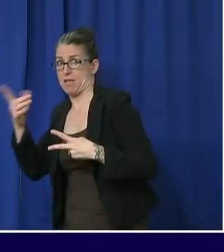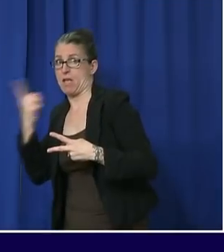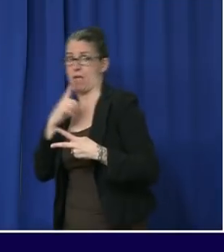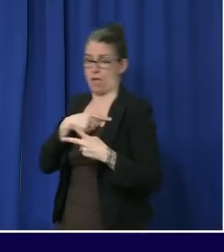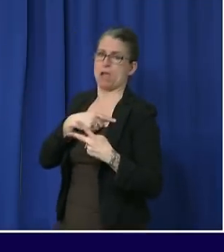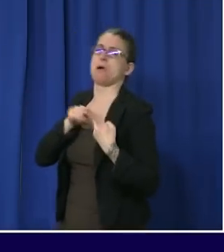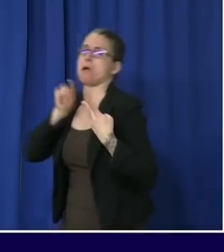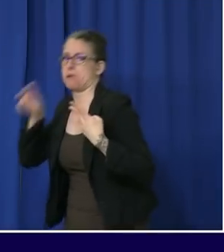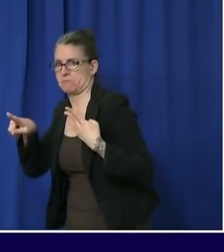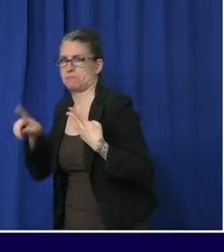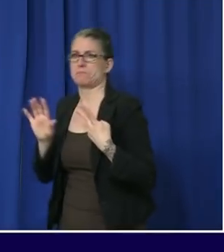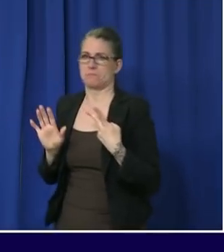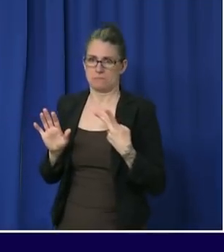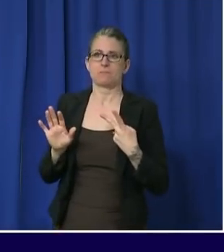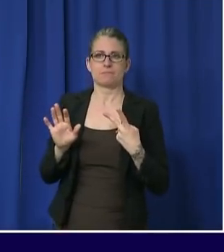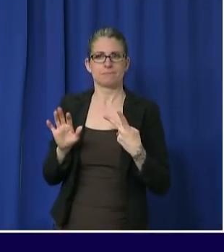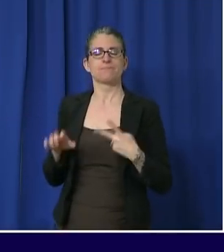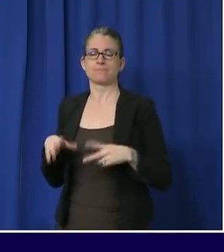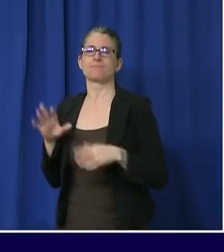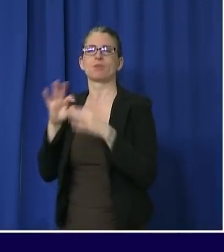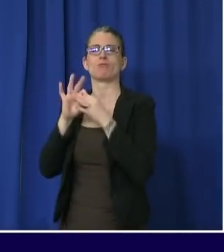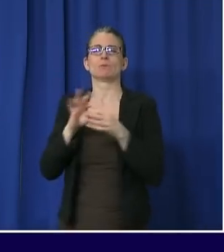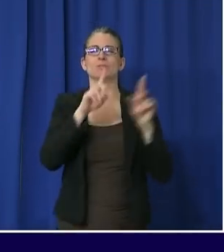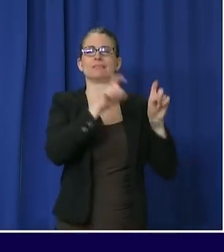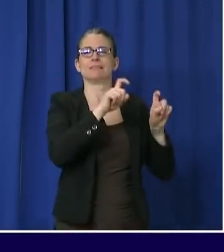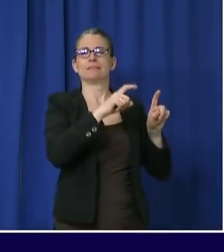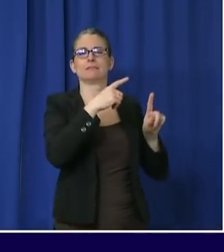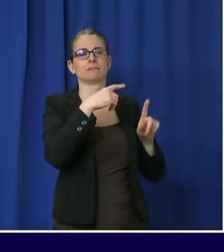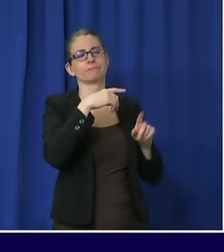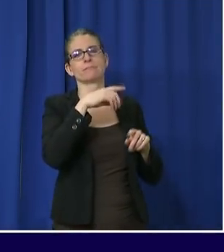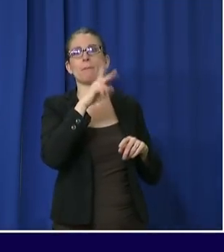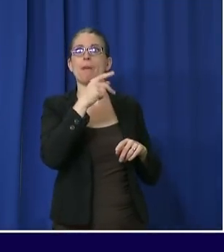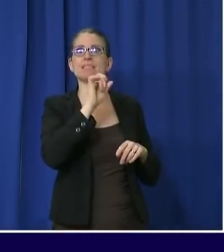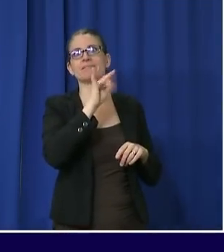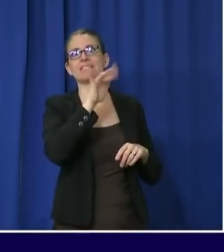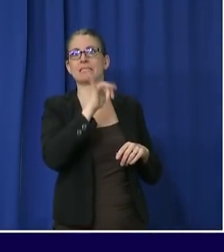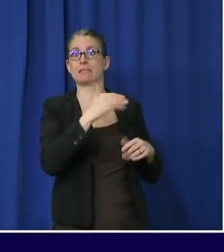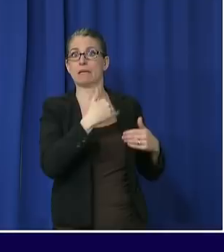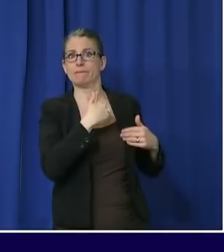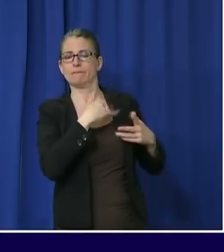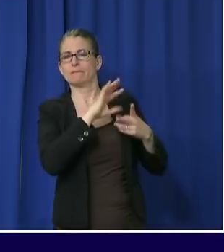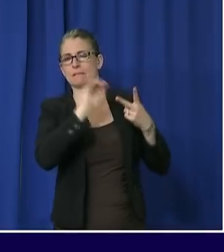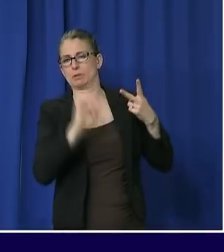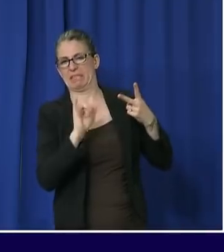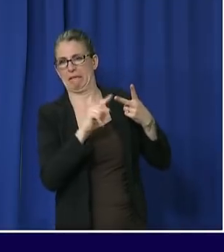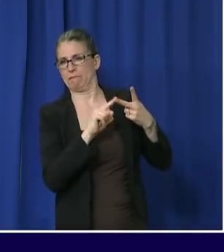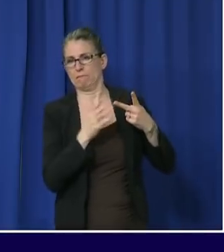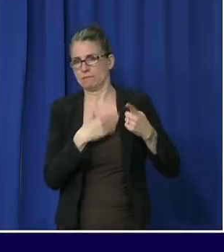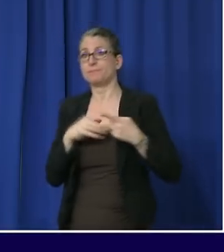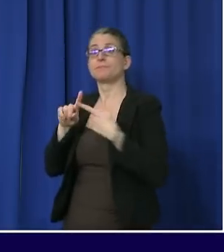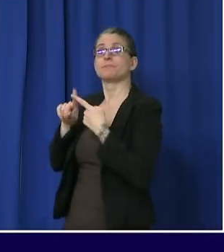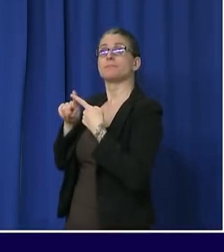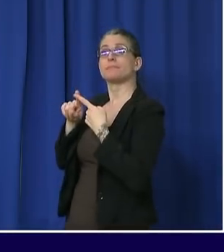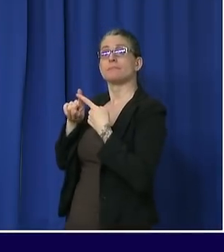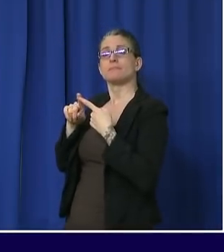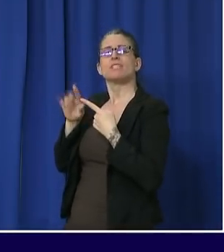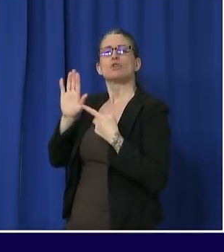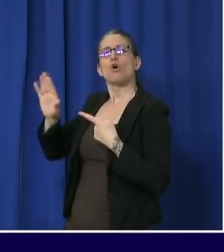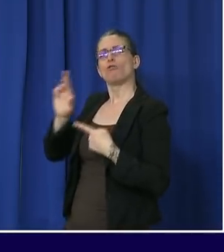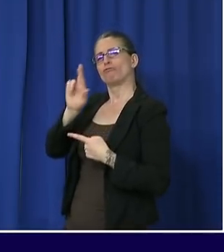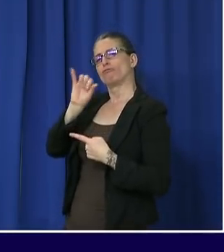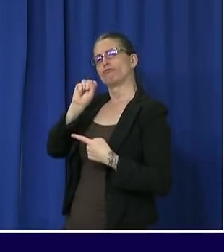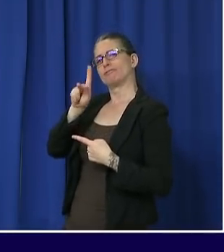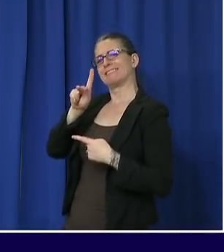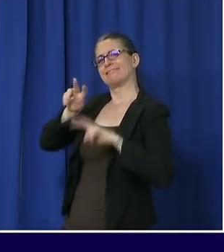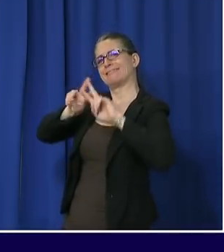about. I guess I'm wondering if you could provide a bit of a risk assessment associated with the governor's plan to begin loosening